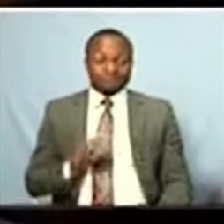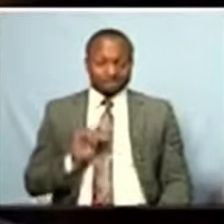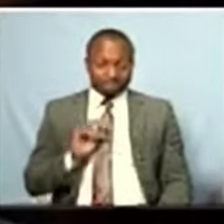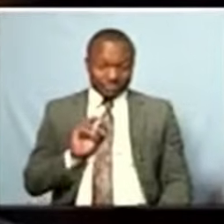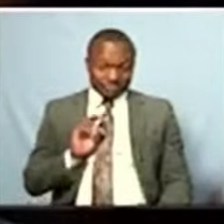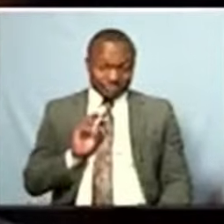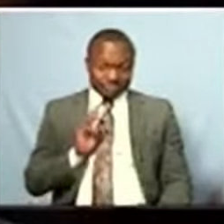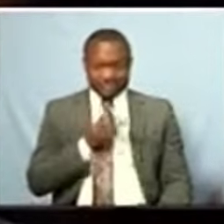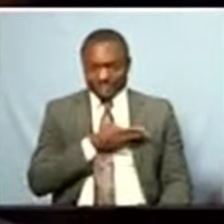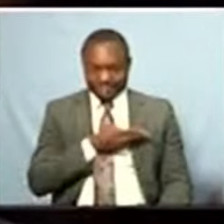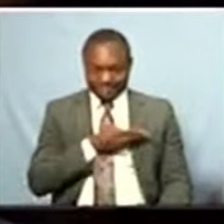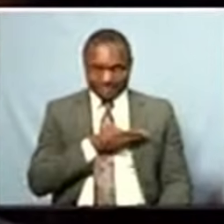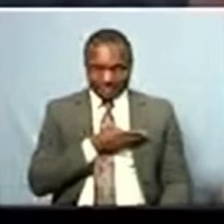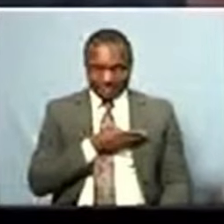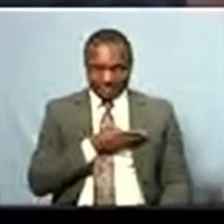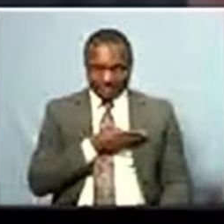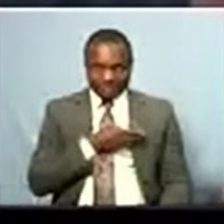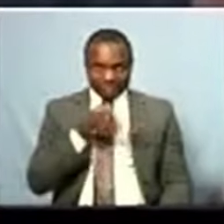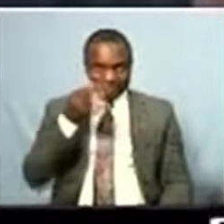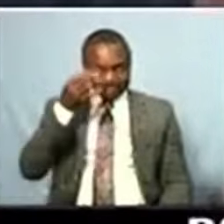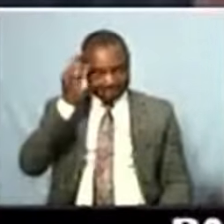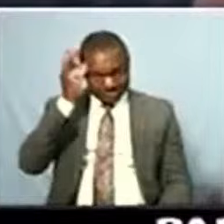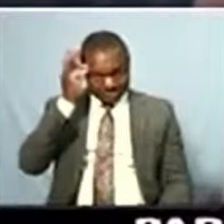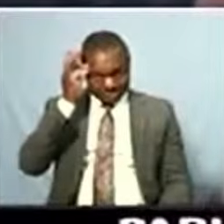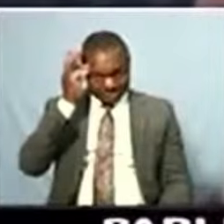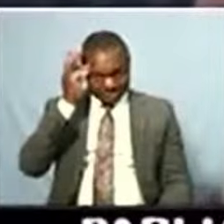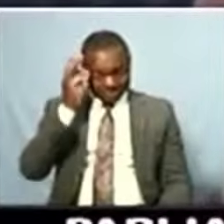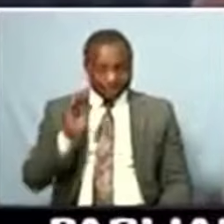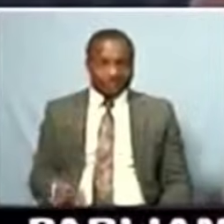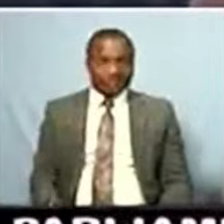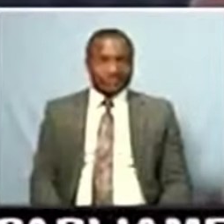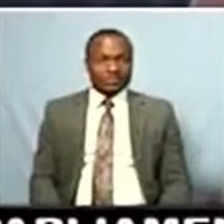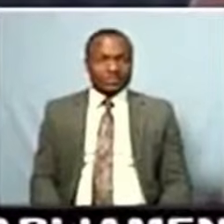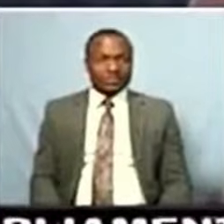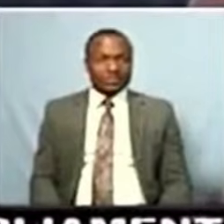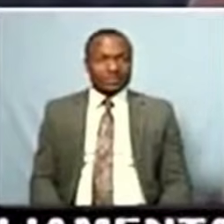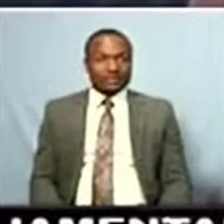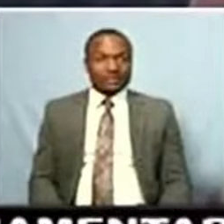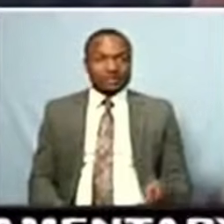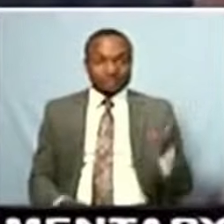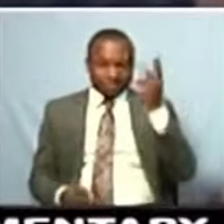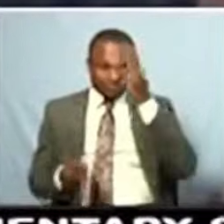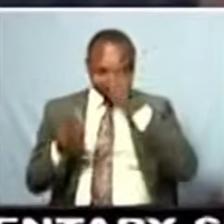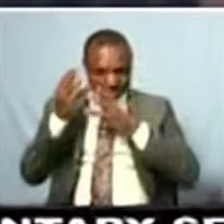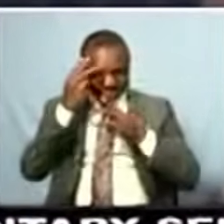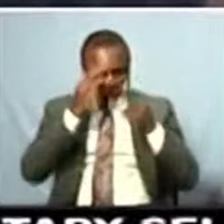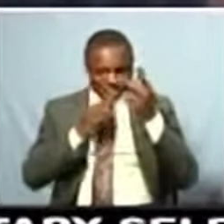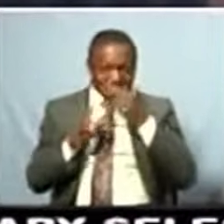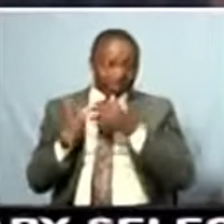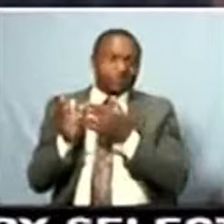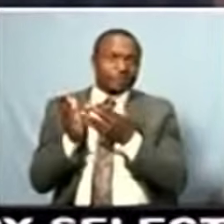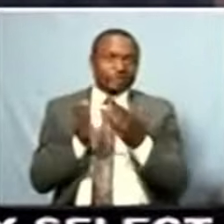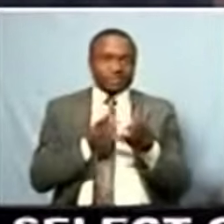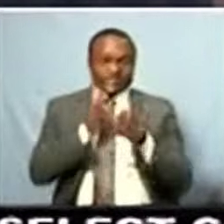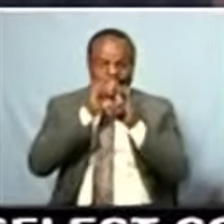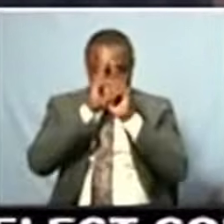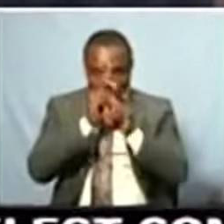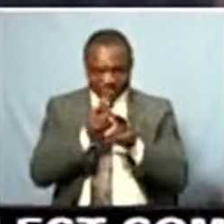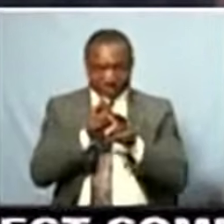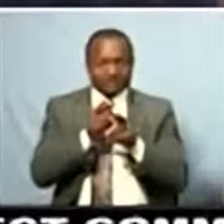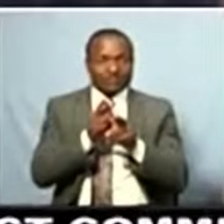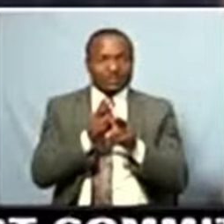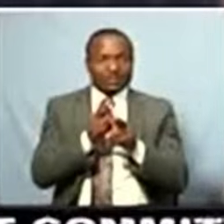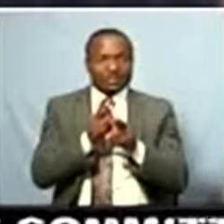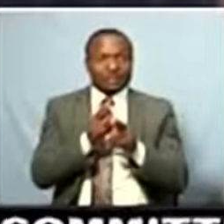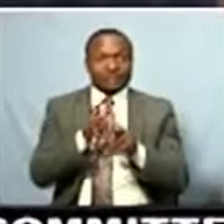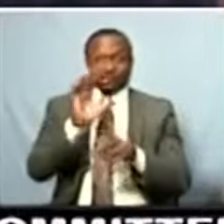have taken note of I think the concerns raised by the Honorable is that at